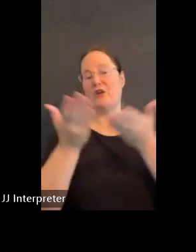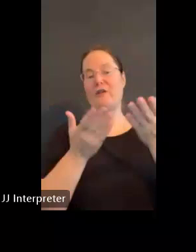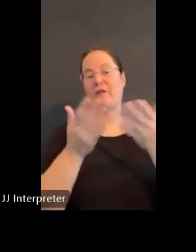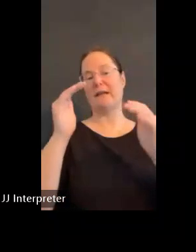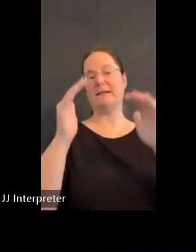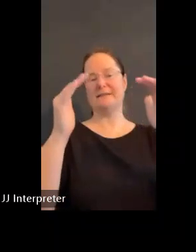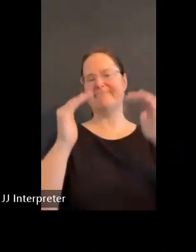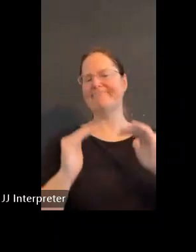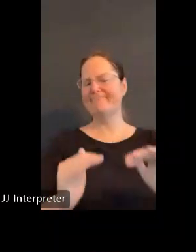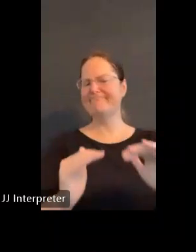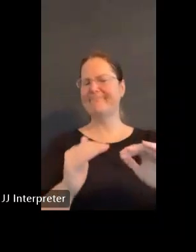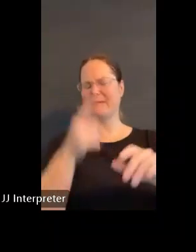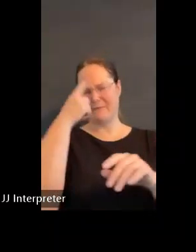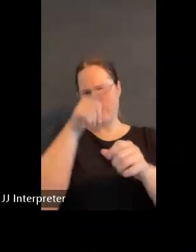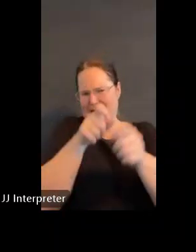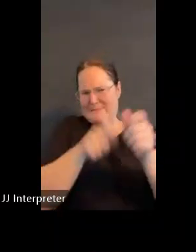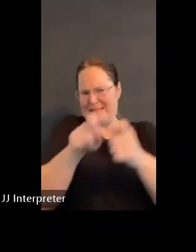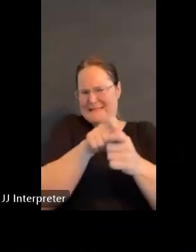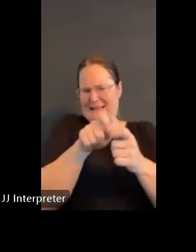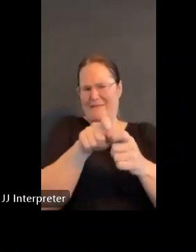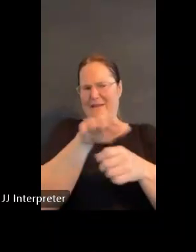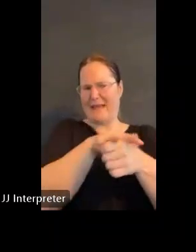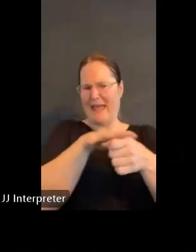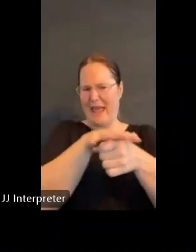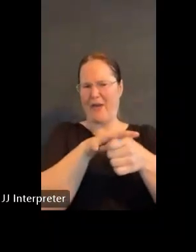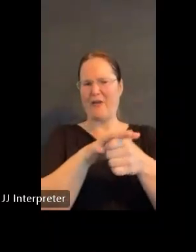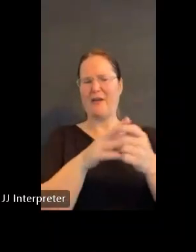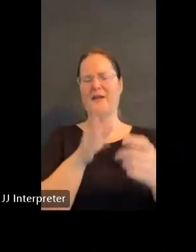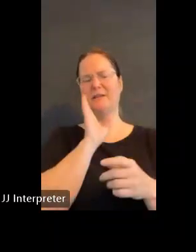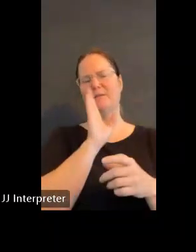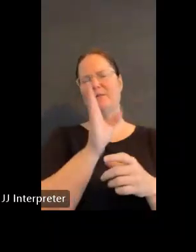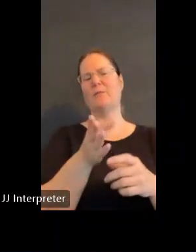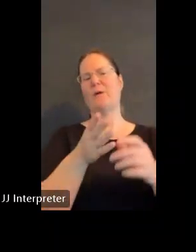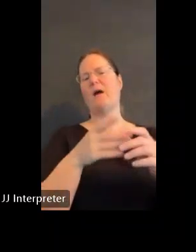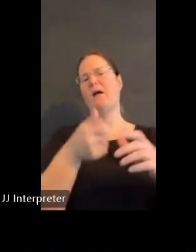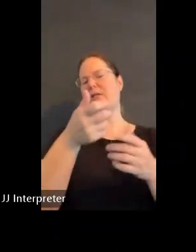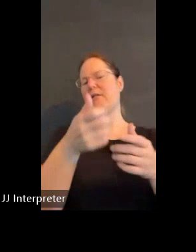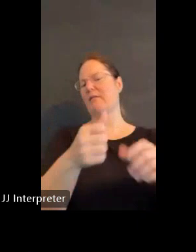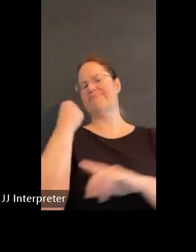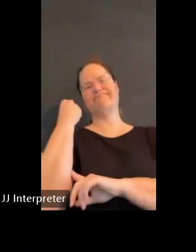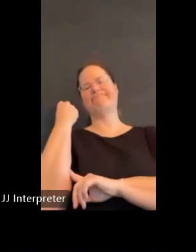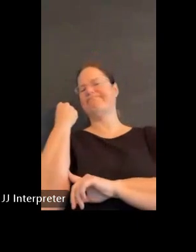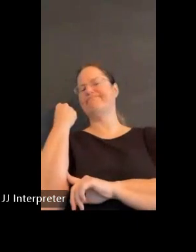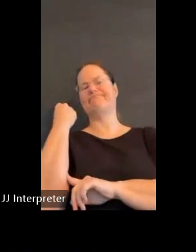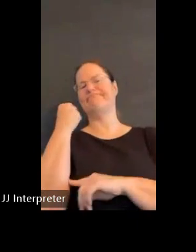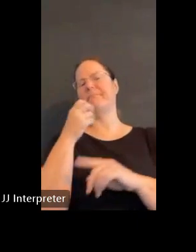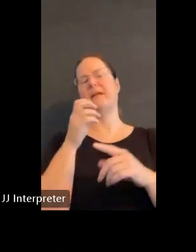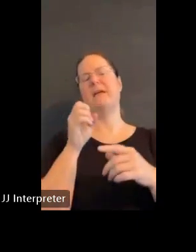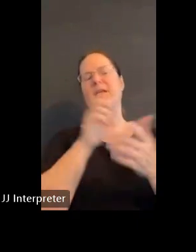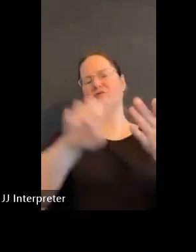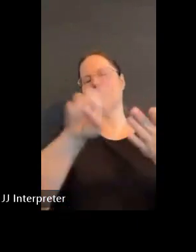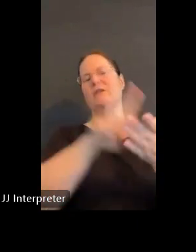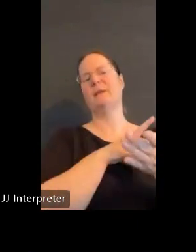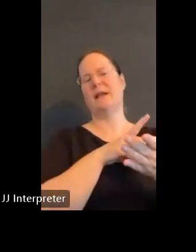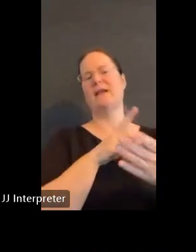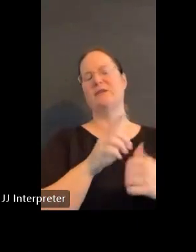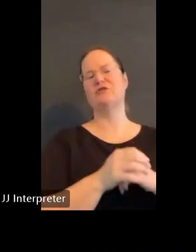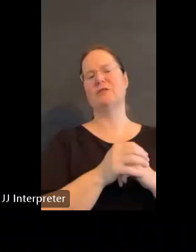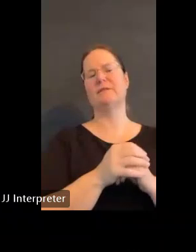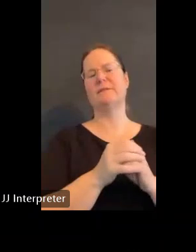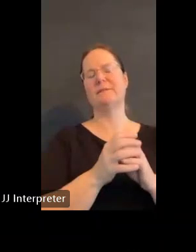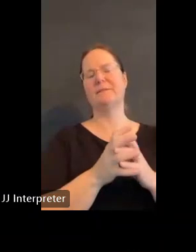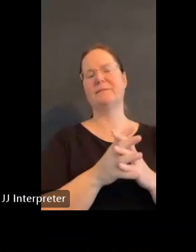neighborhoods that are primarily individuals in protected classes. That would be lending discrimination.